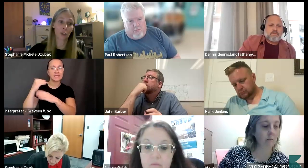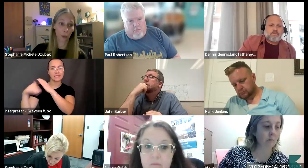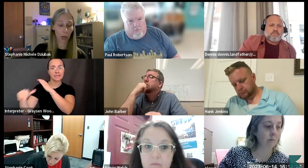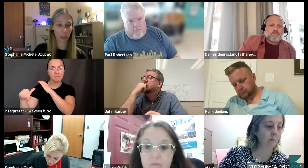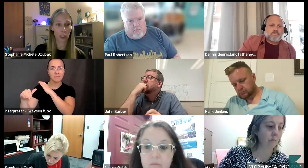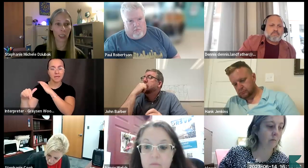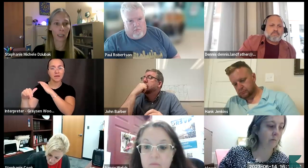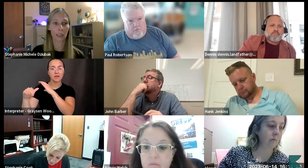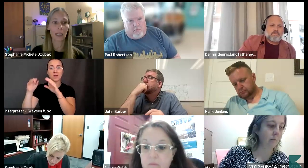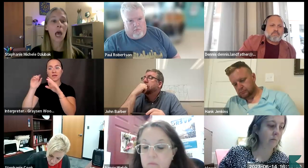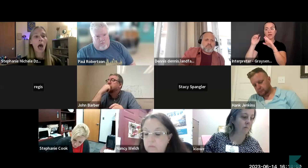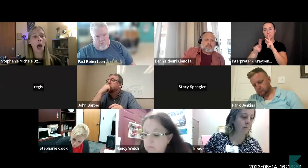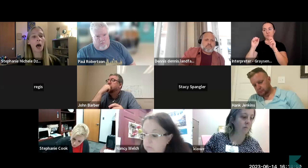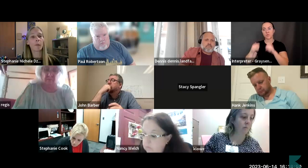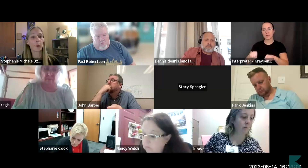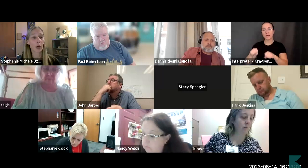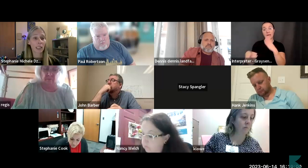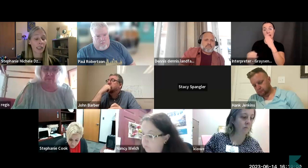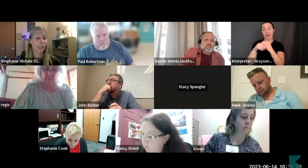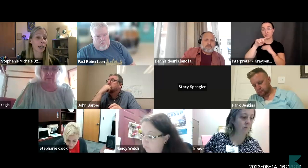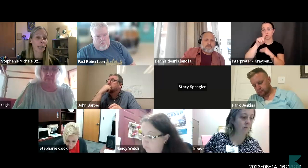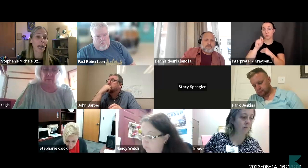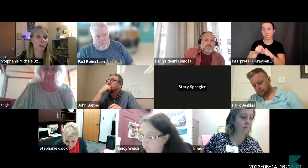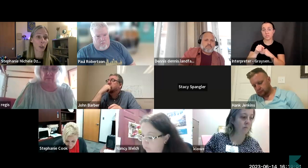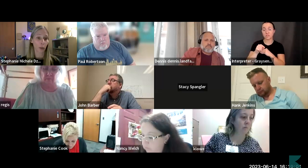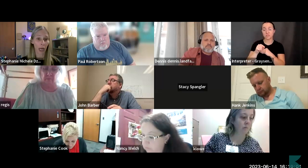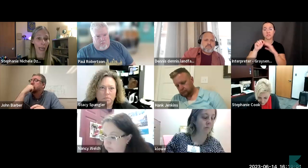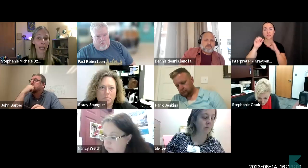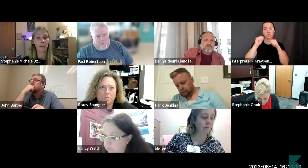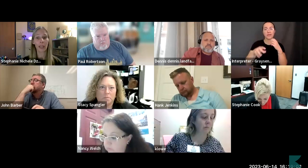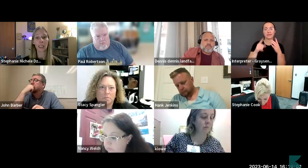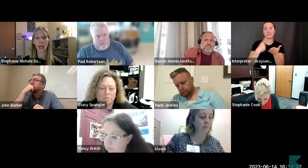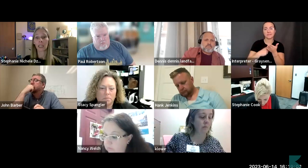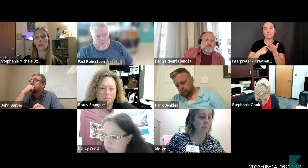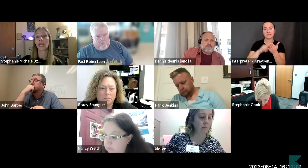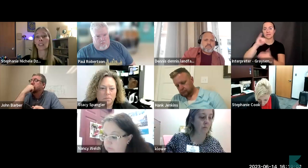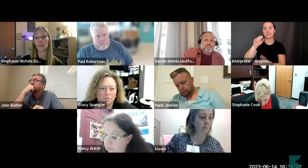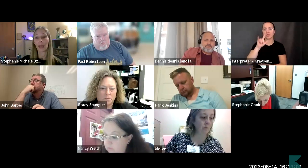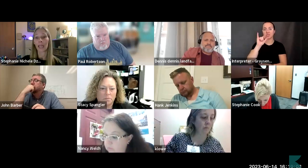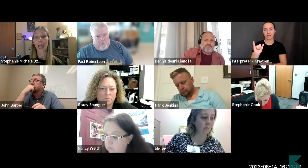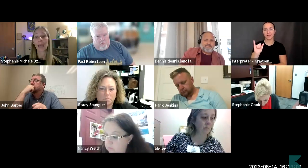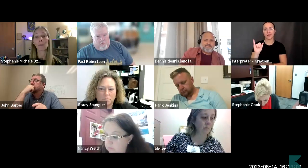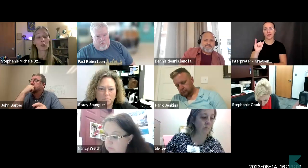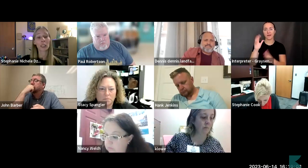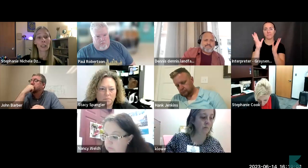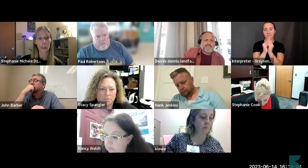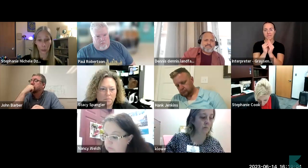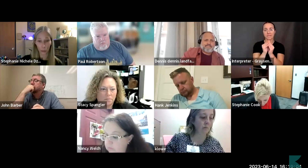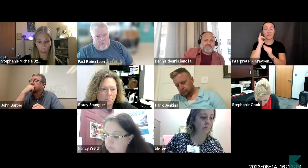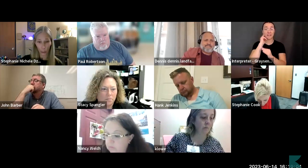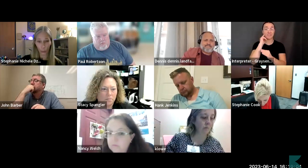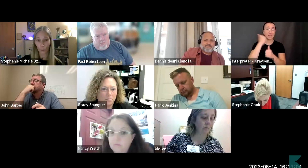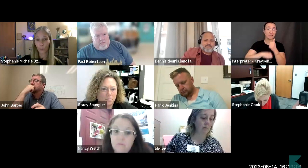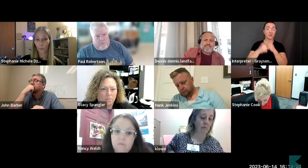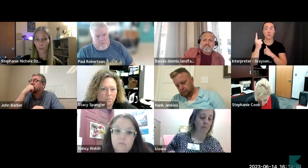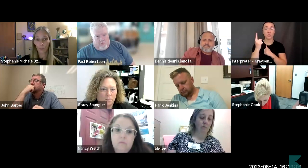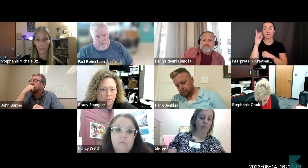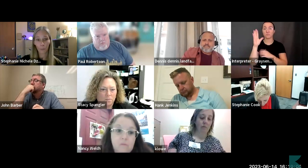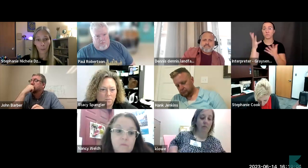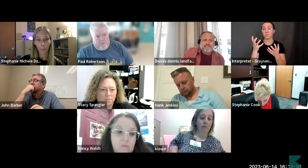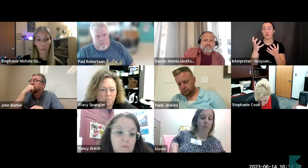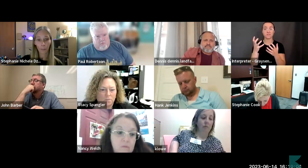suggestions of additional questions for us to discuss at July, if anybody would like to make a motion to do so.